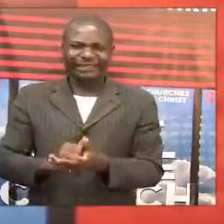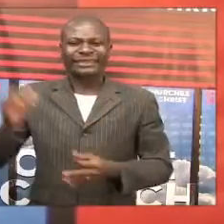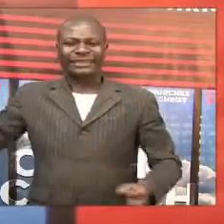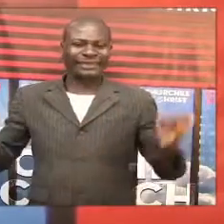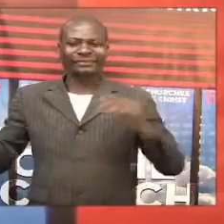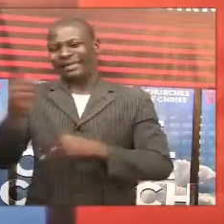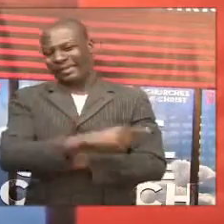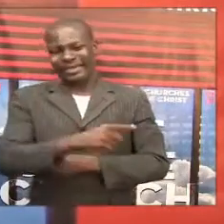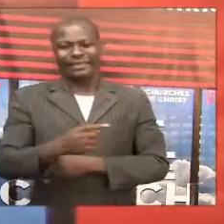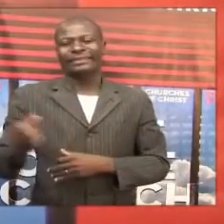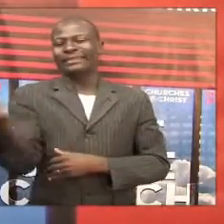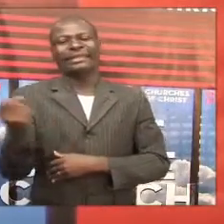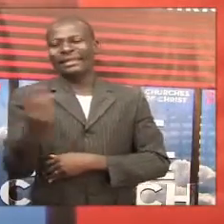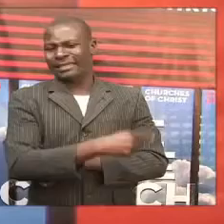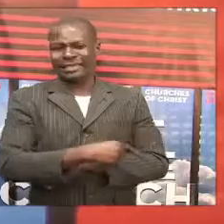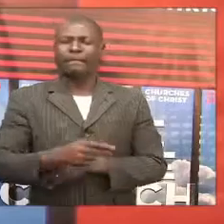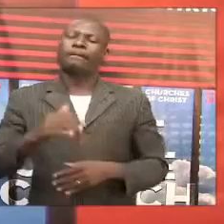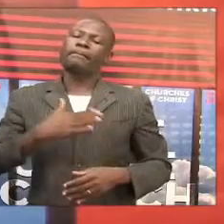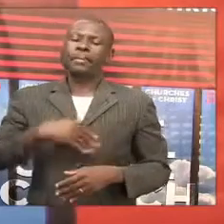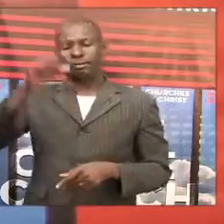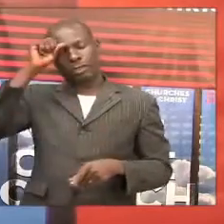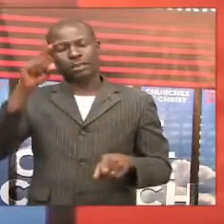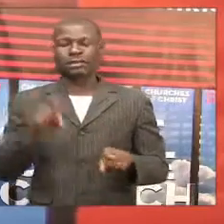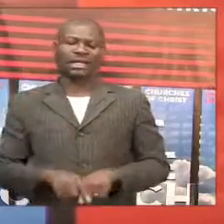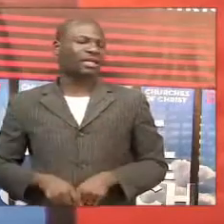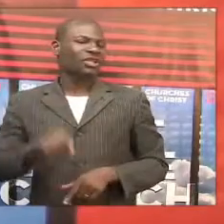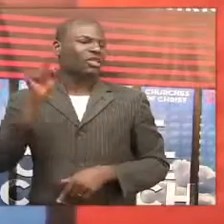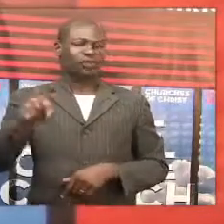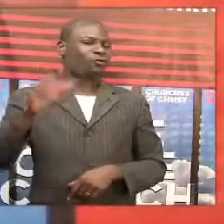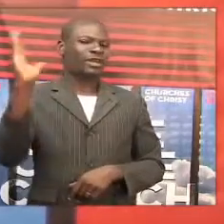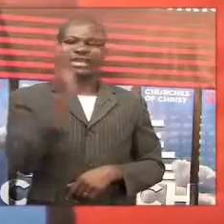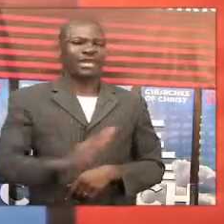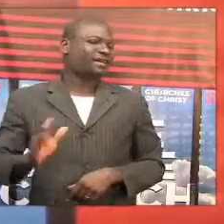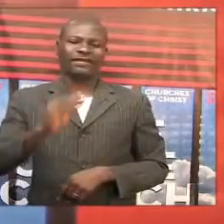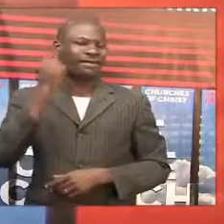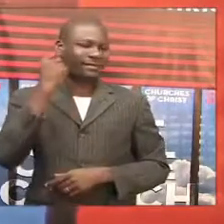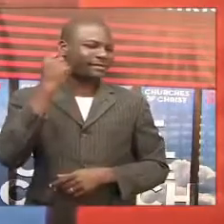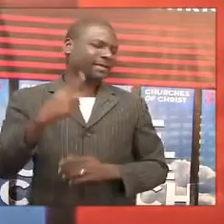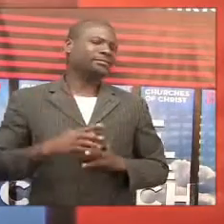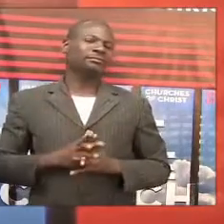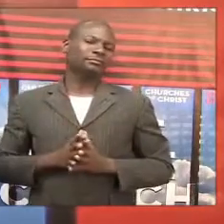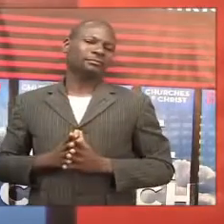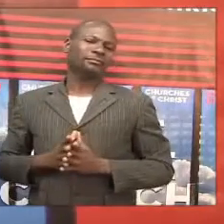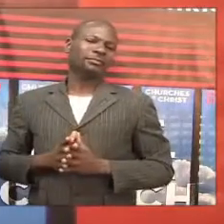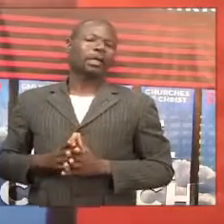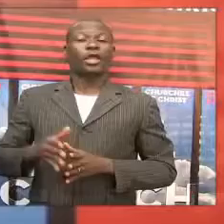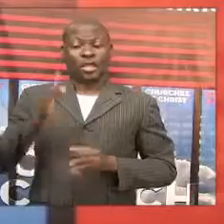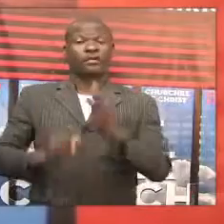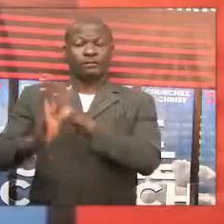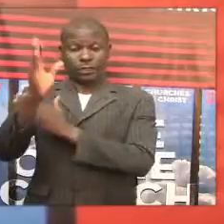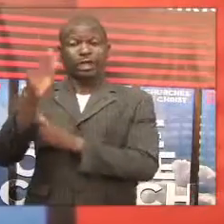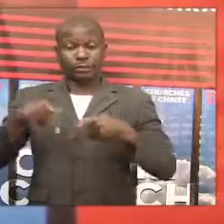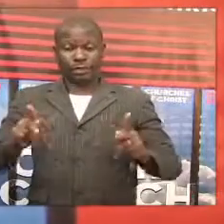odofo asamlo na unya ehu nia ekoso na erade bo next week nse ba